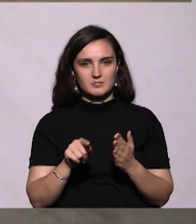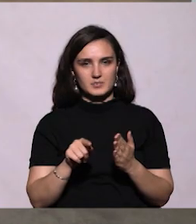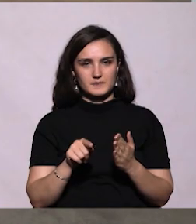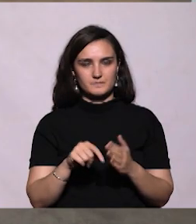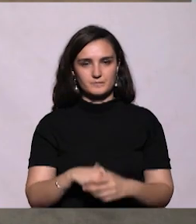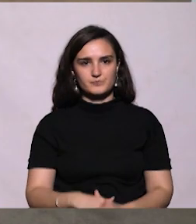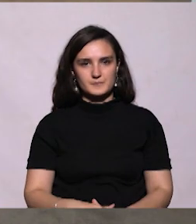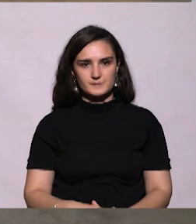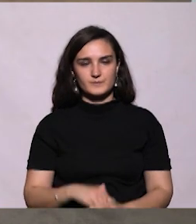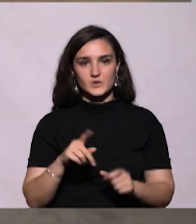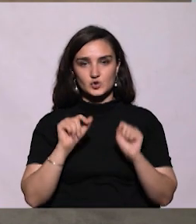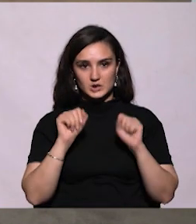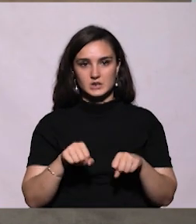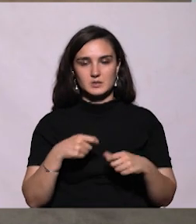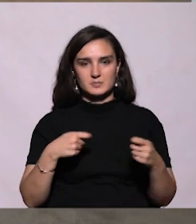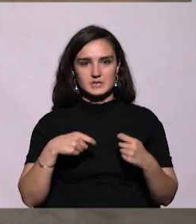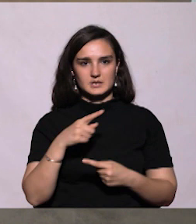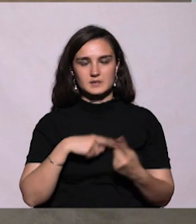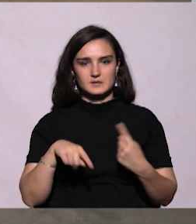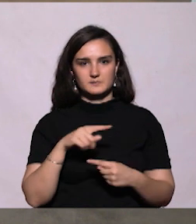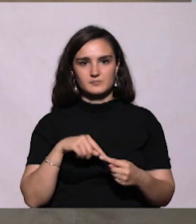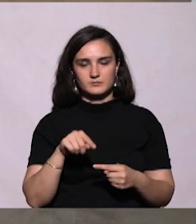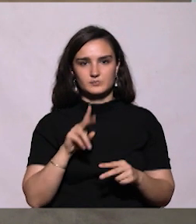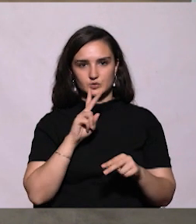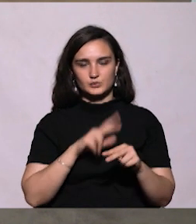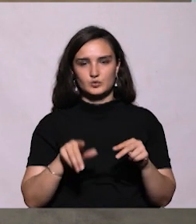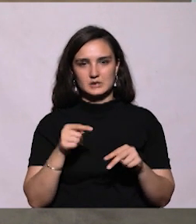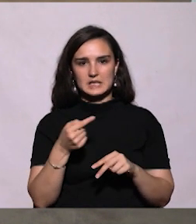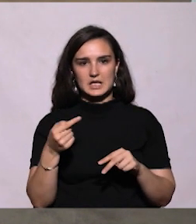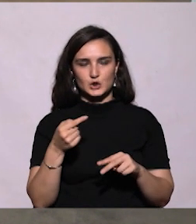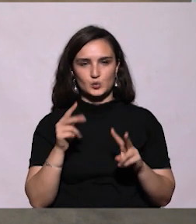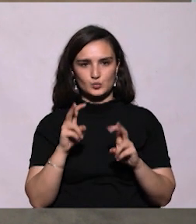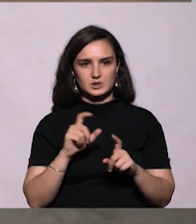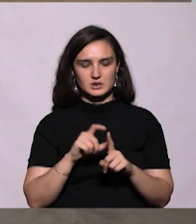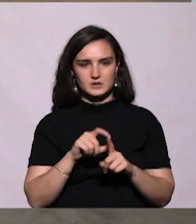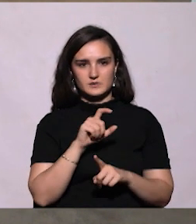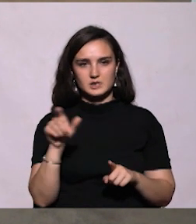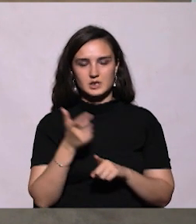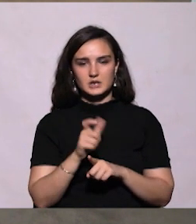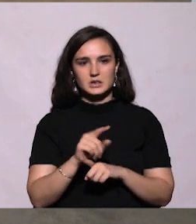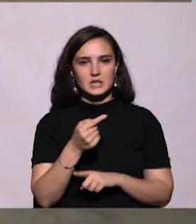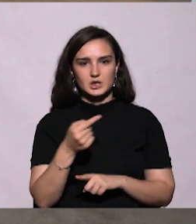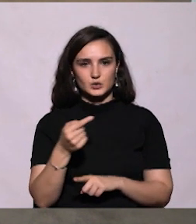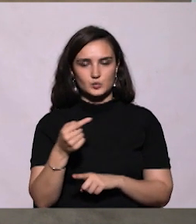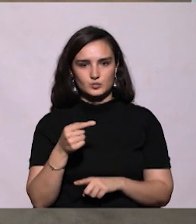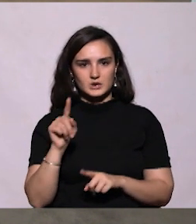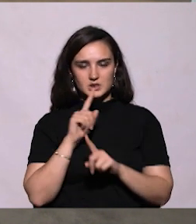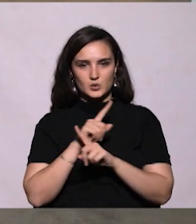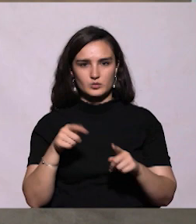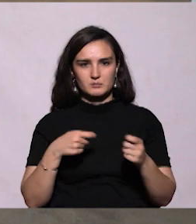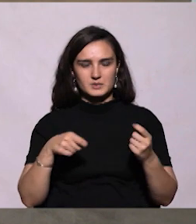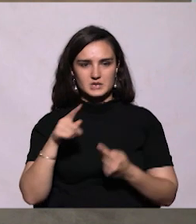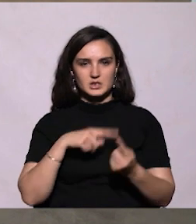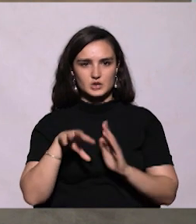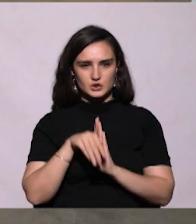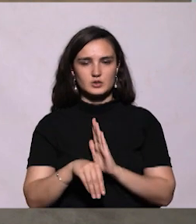much loss, you could go out of business. So loss is quite a negative word. It's a very negative word. Especially in a business